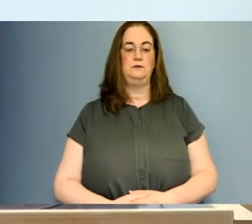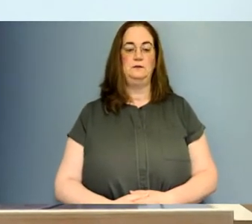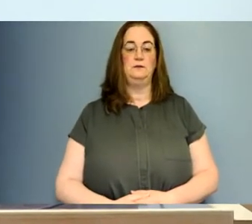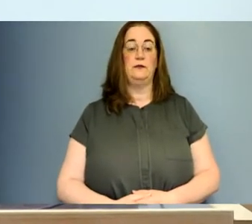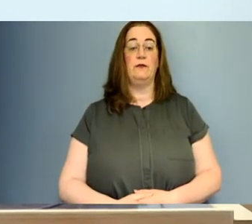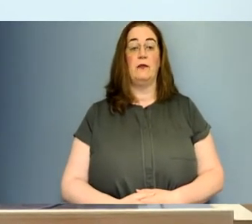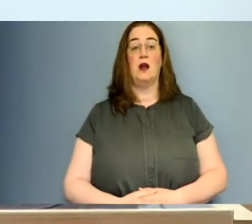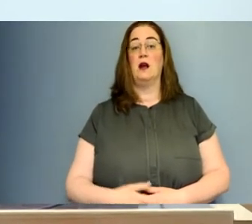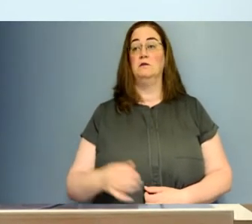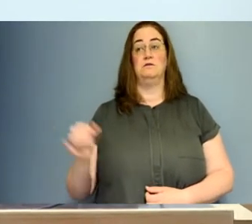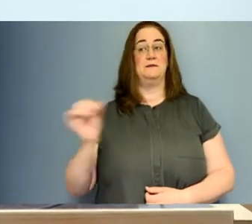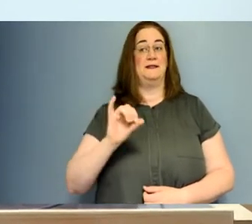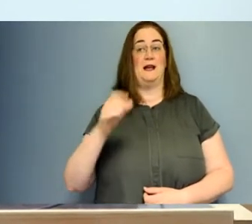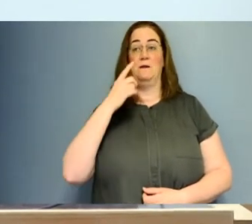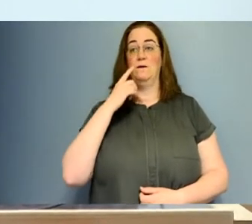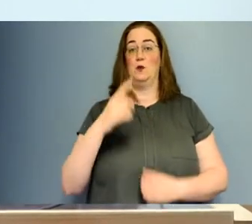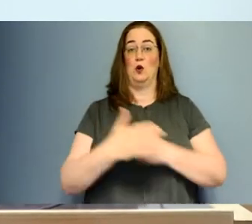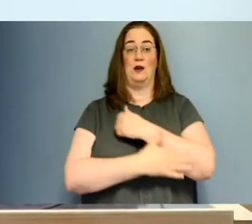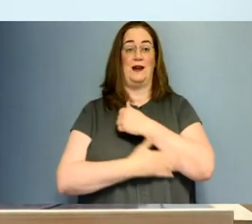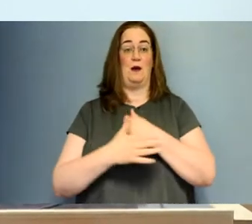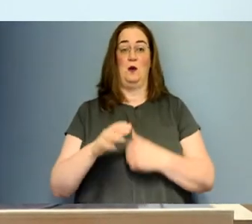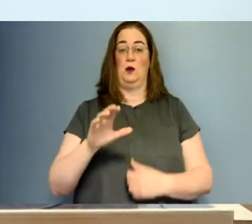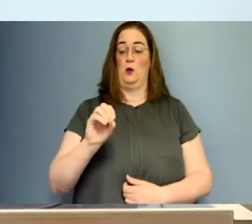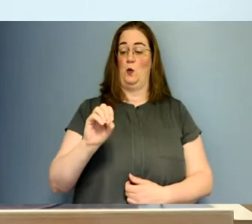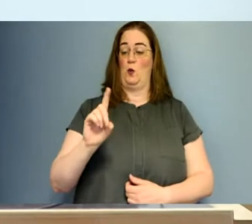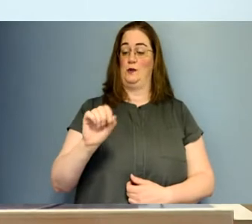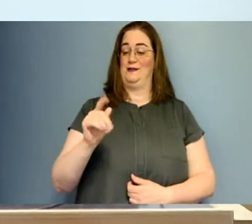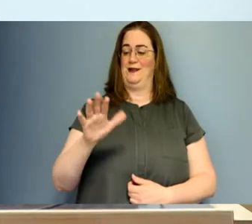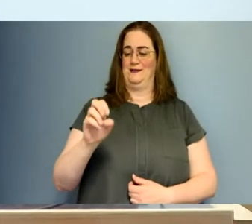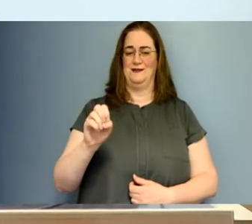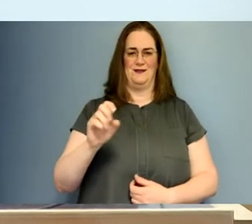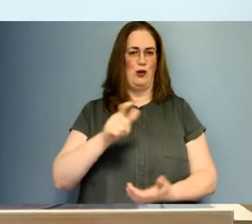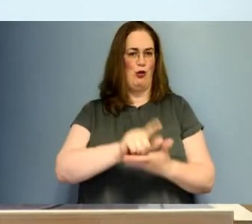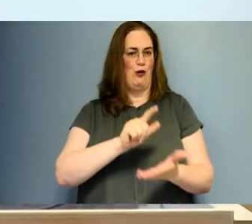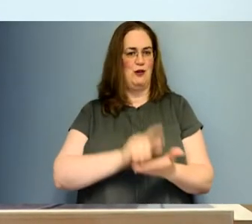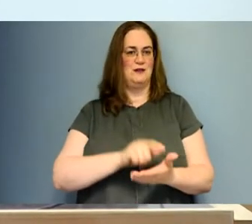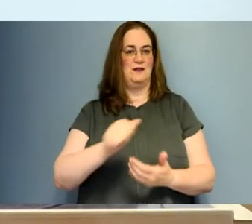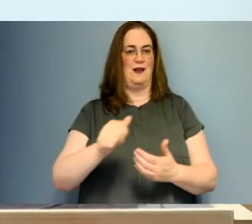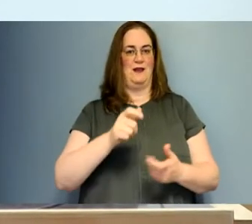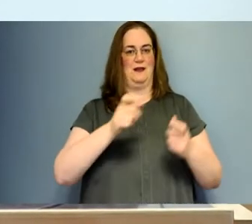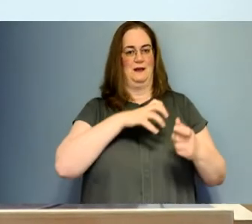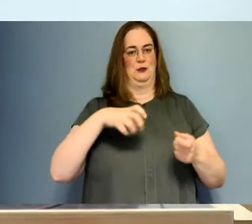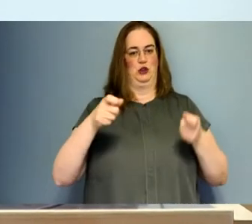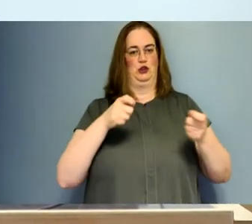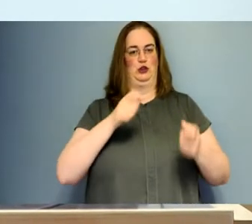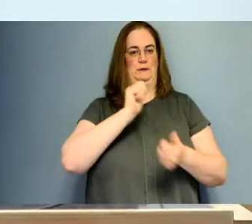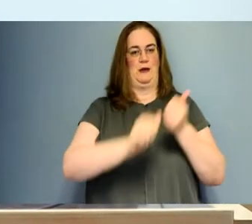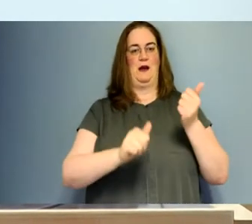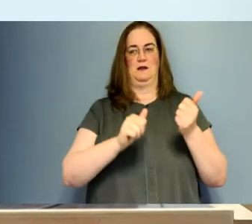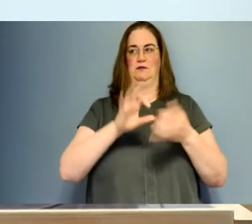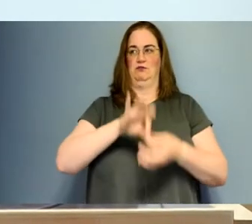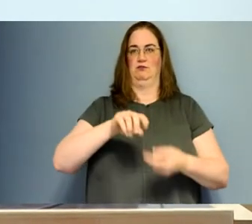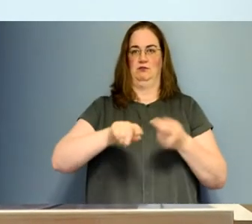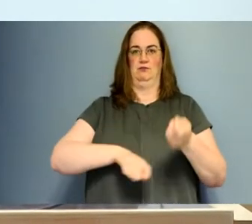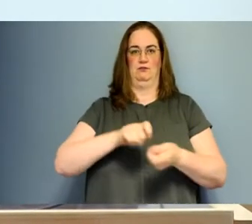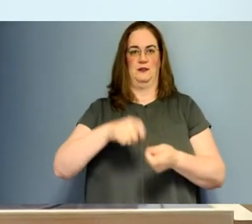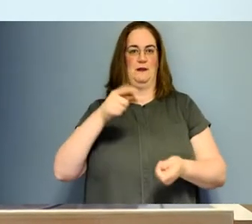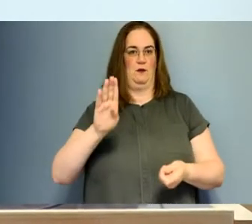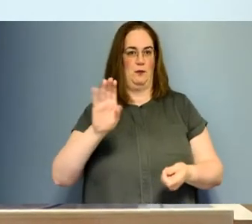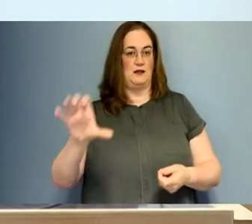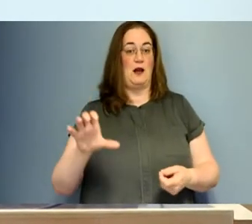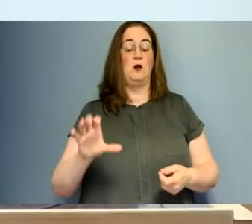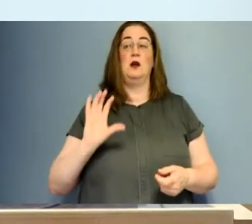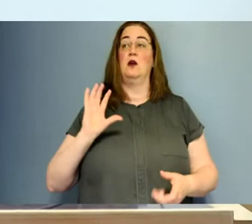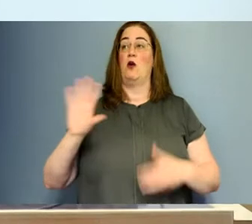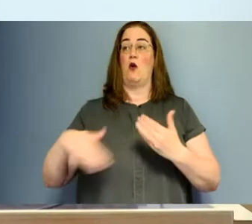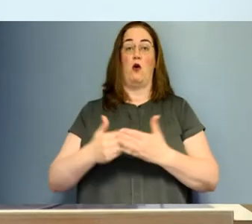do that also for county ordinances, which are the laws that the commissioners pass that are specific to Bucks County. And all of that would have